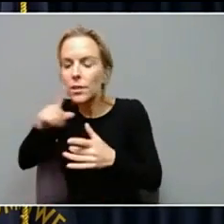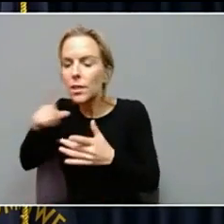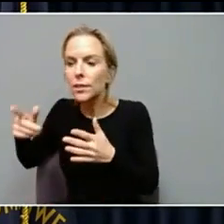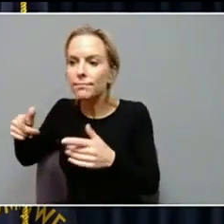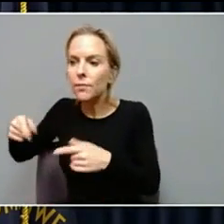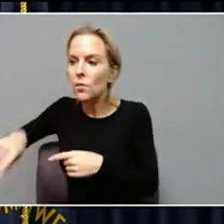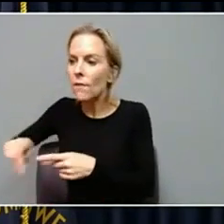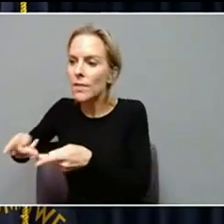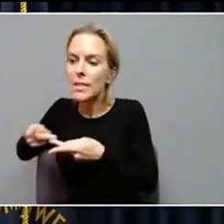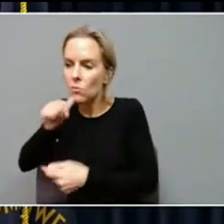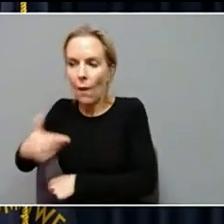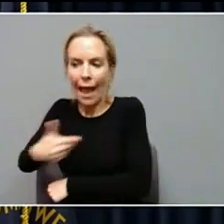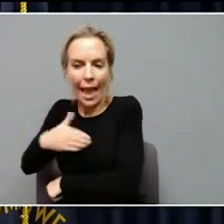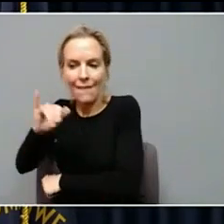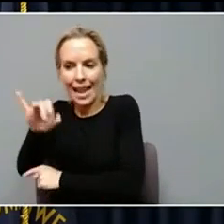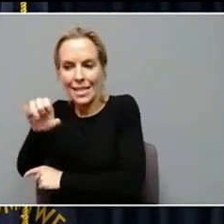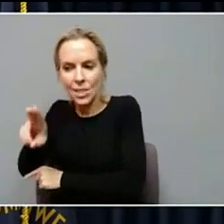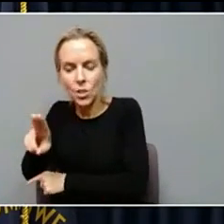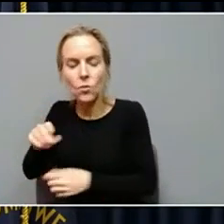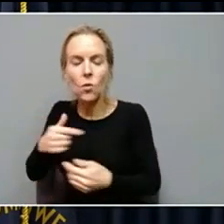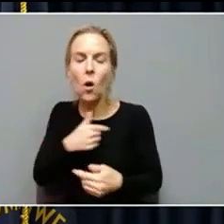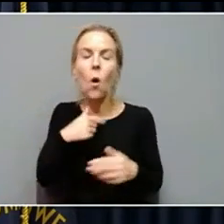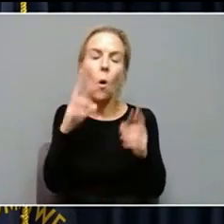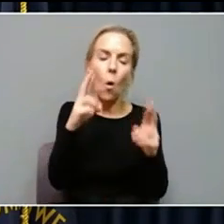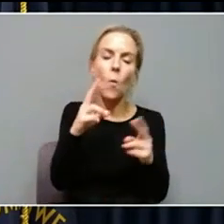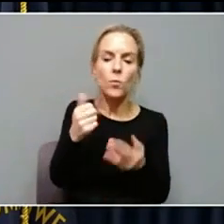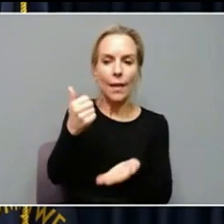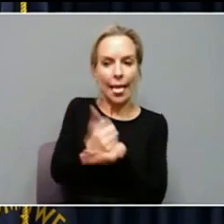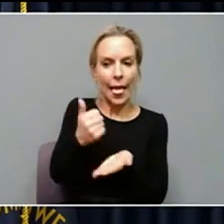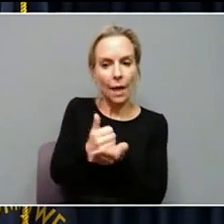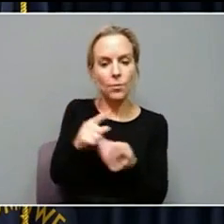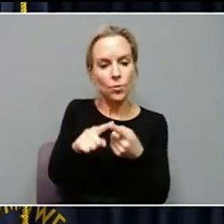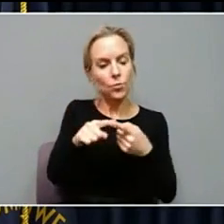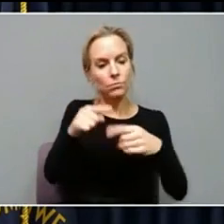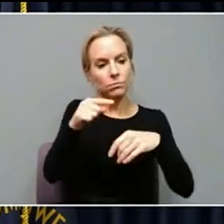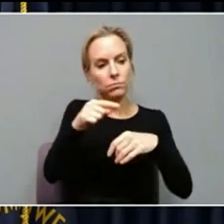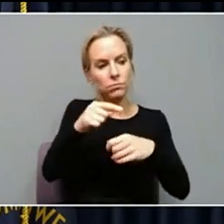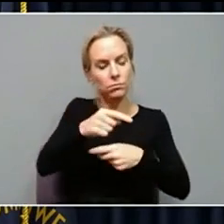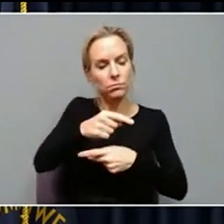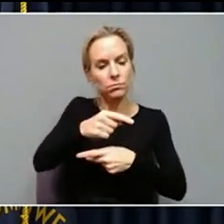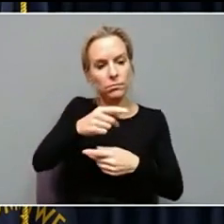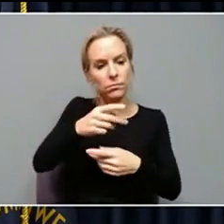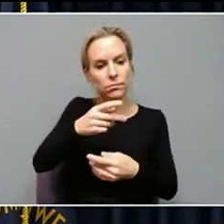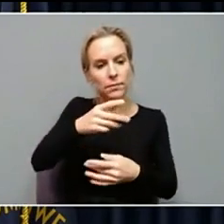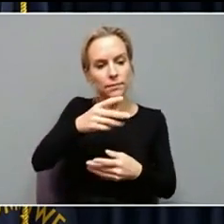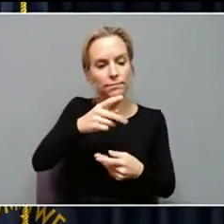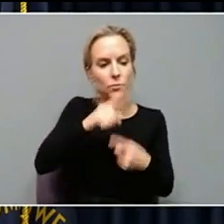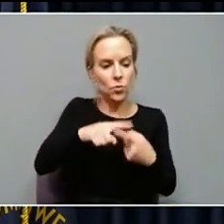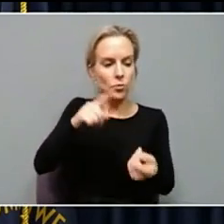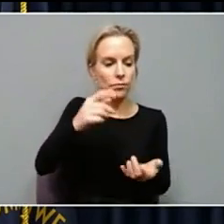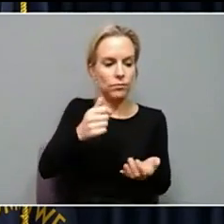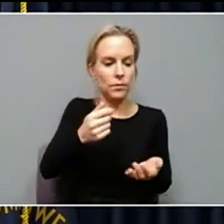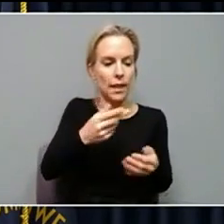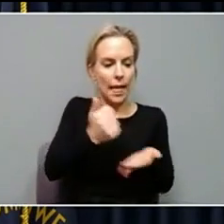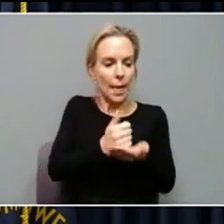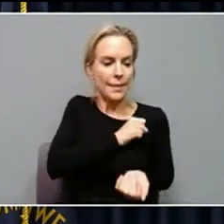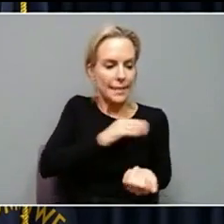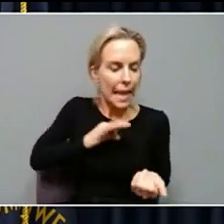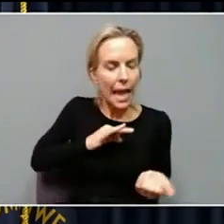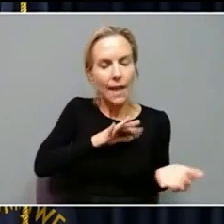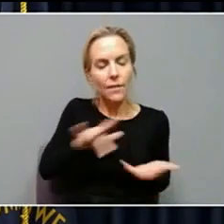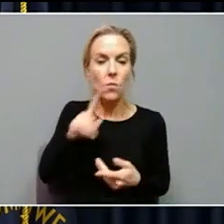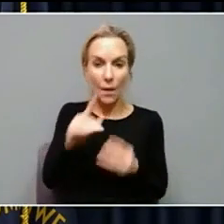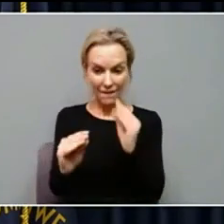is to free up as much capacity as we can. And I do think it'll help, but it's not going to fix the